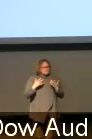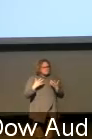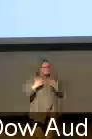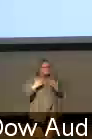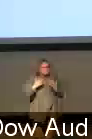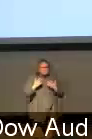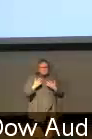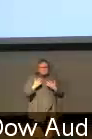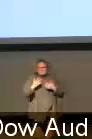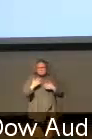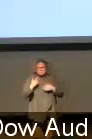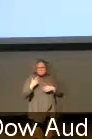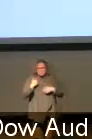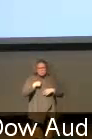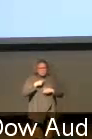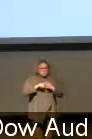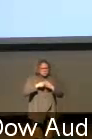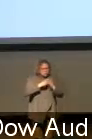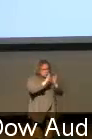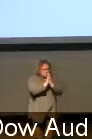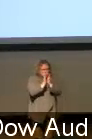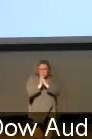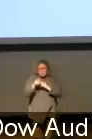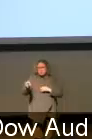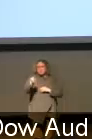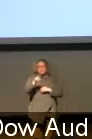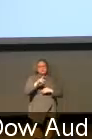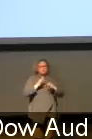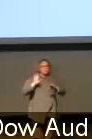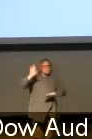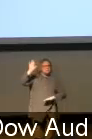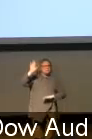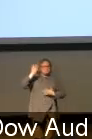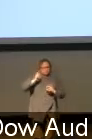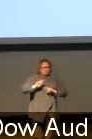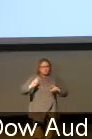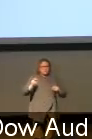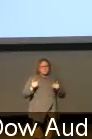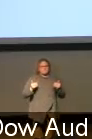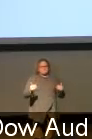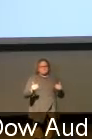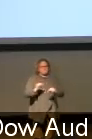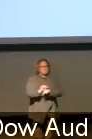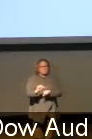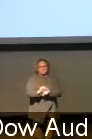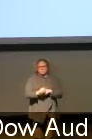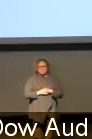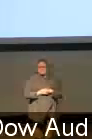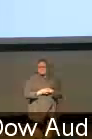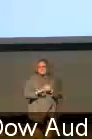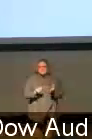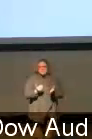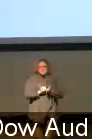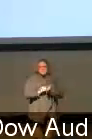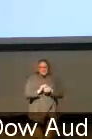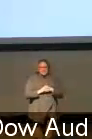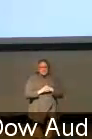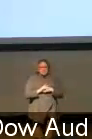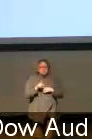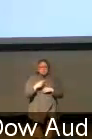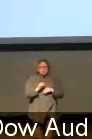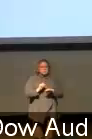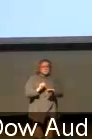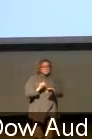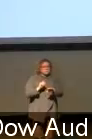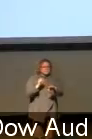requests, and you've started to answer those requests and those calls to move forward. Again, just by putting it